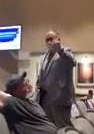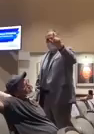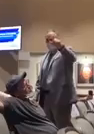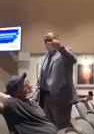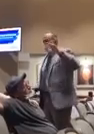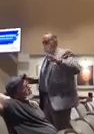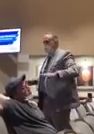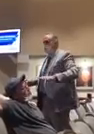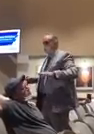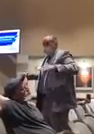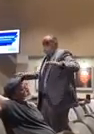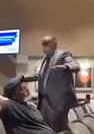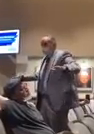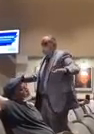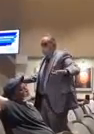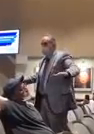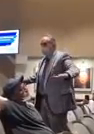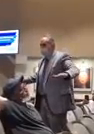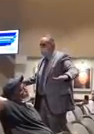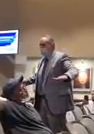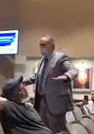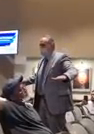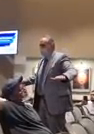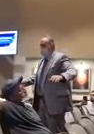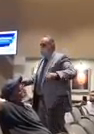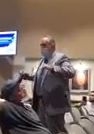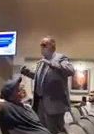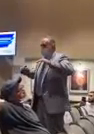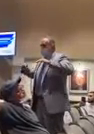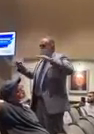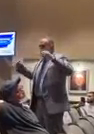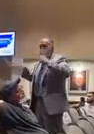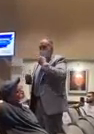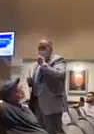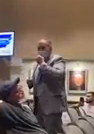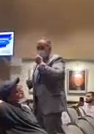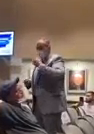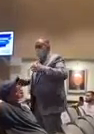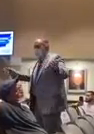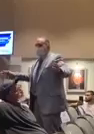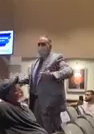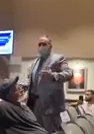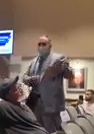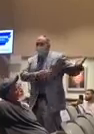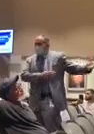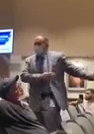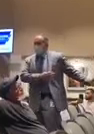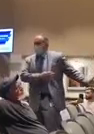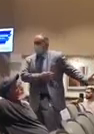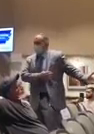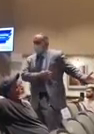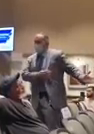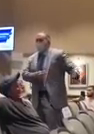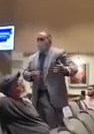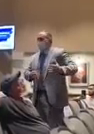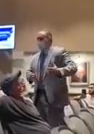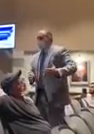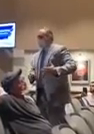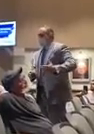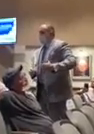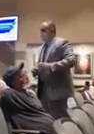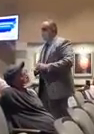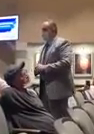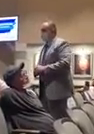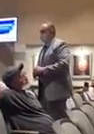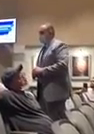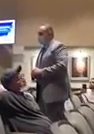else. That's what we're here. They're here to hear from you, but not. They have a policy. They have to be like. They